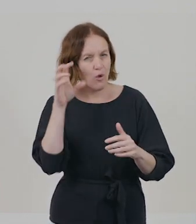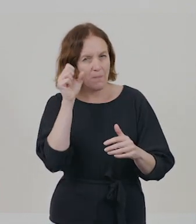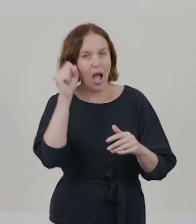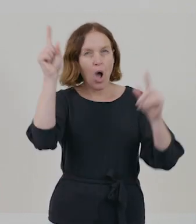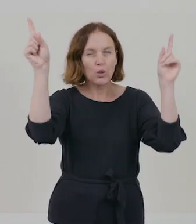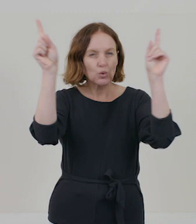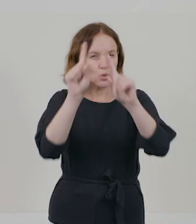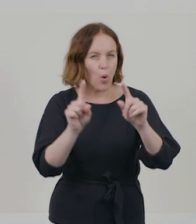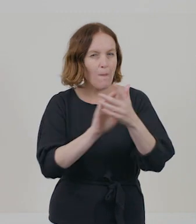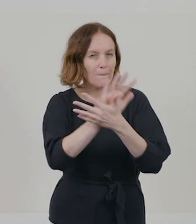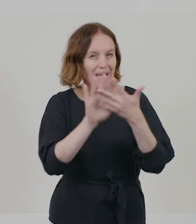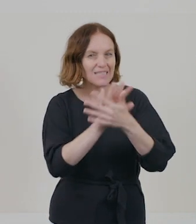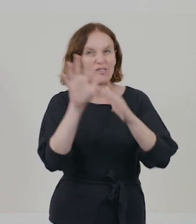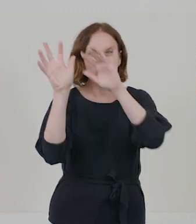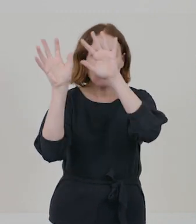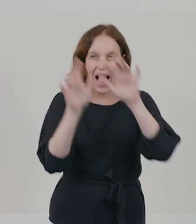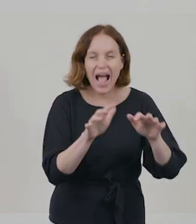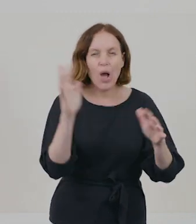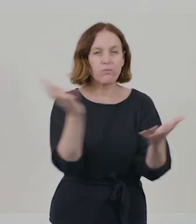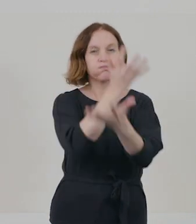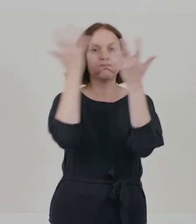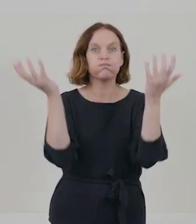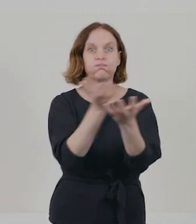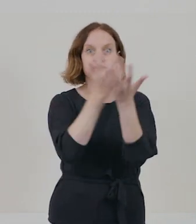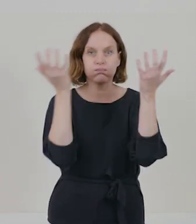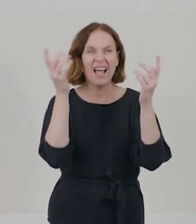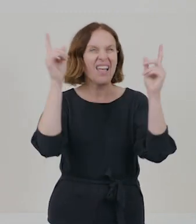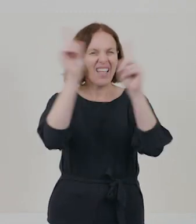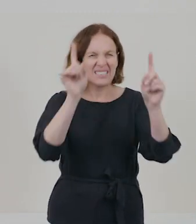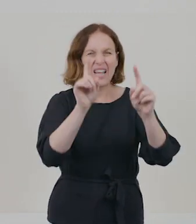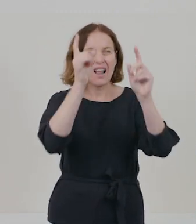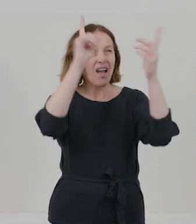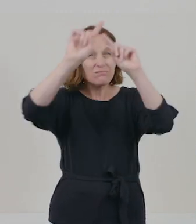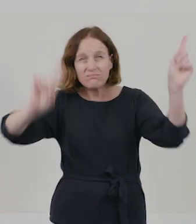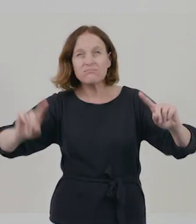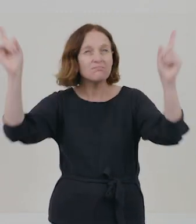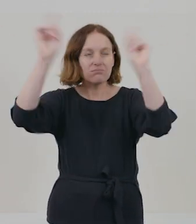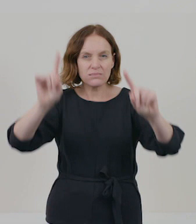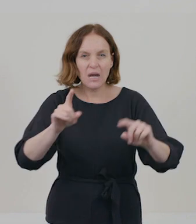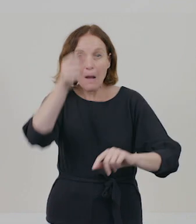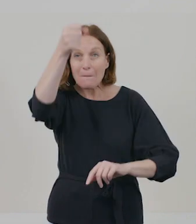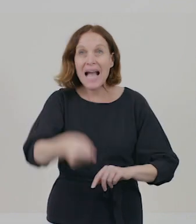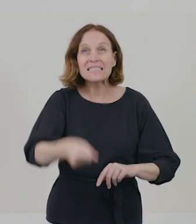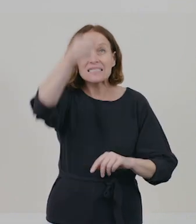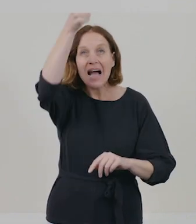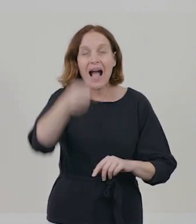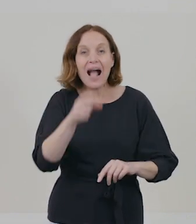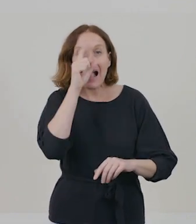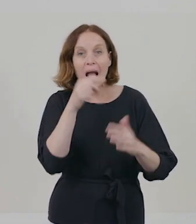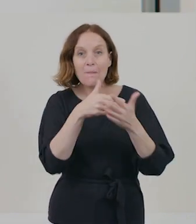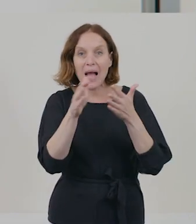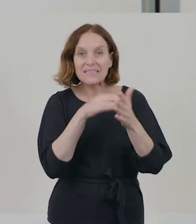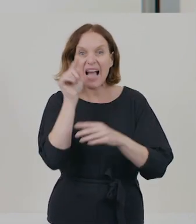Remember, stormy weather means there's rain and wind and maybe even thunder and lightning. Would a painter be able to paint